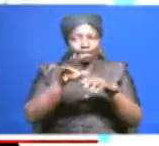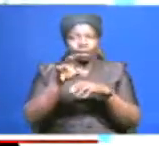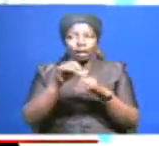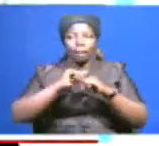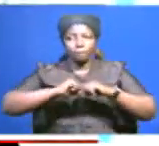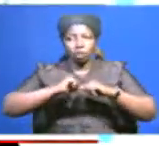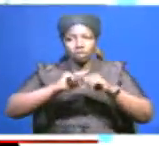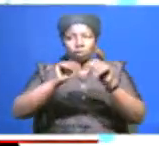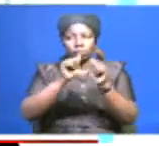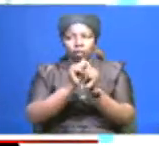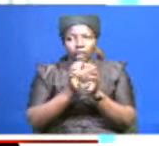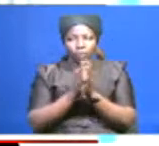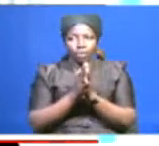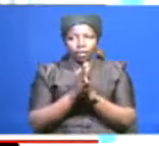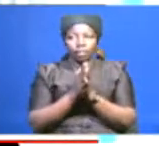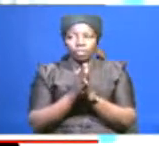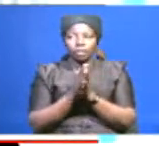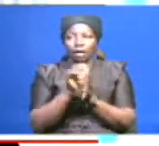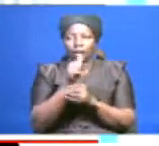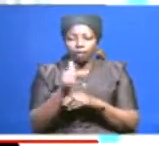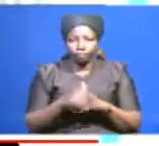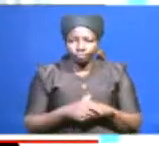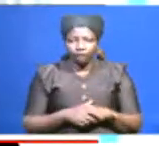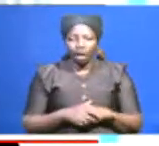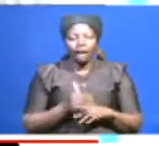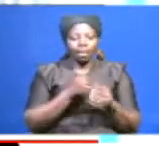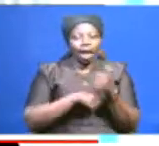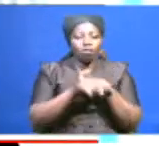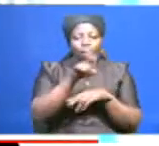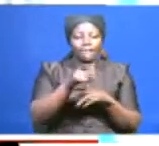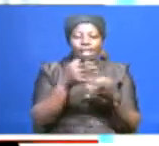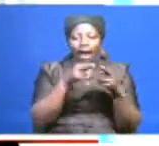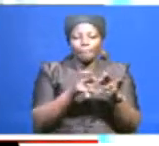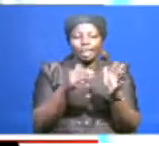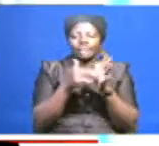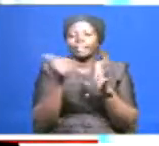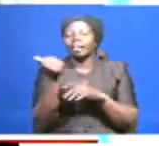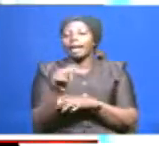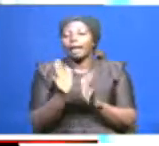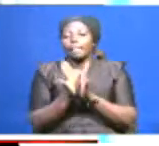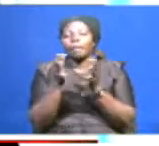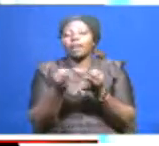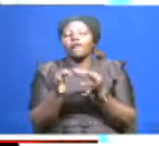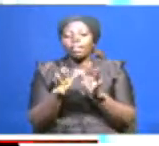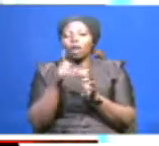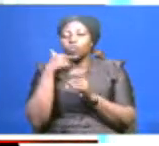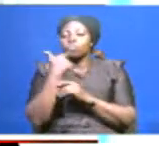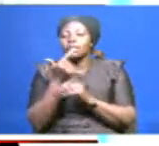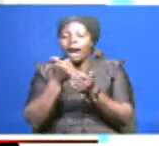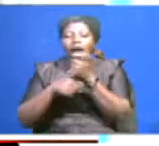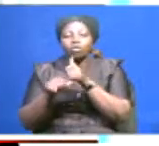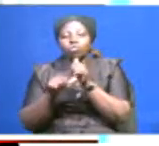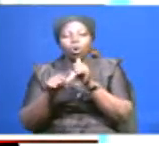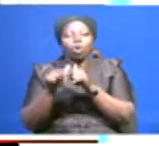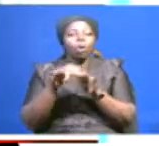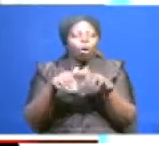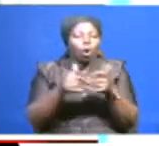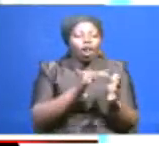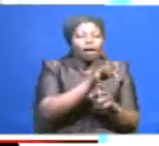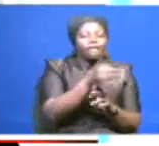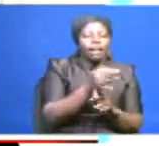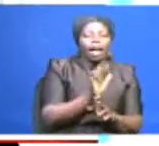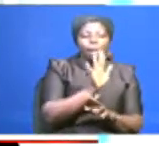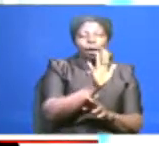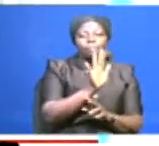must be taken against any public officer whose action, inaction, failure,